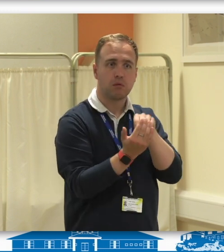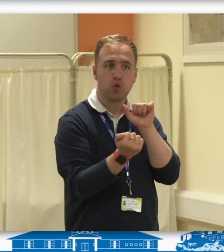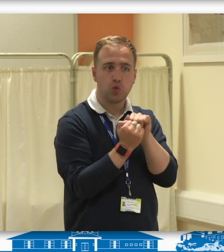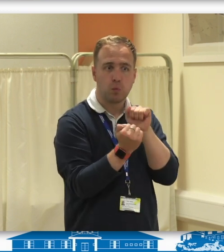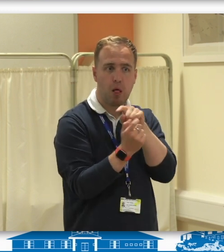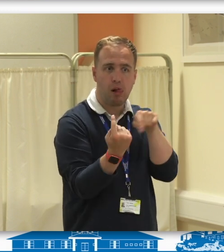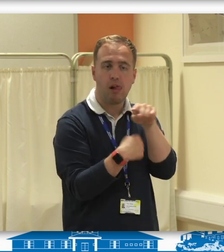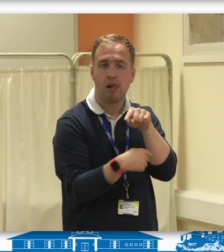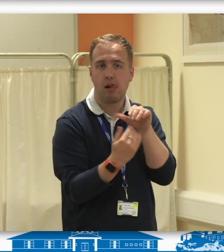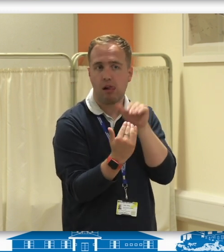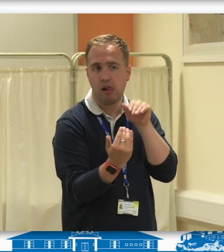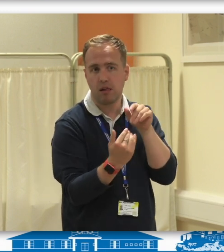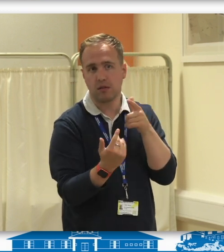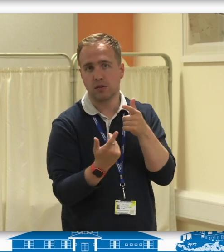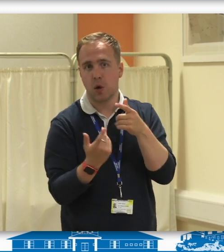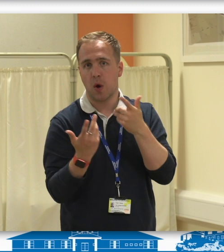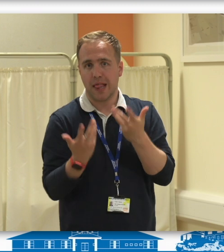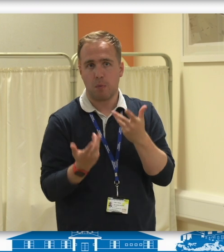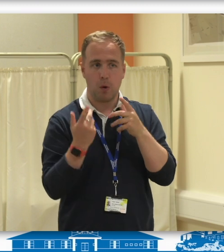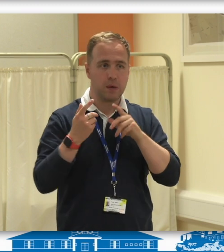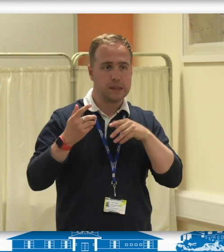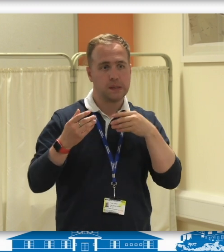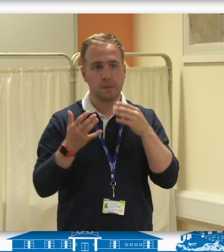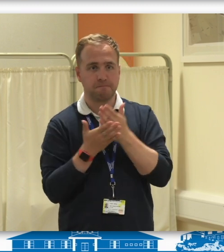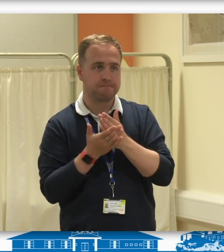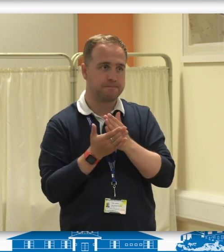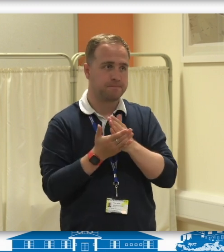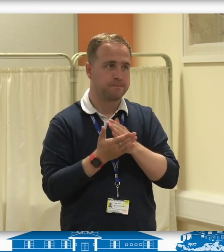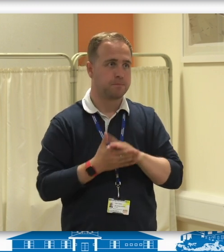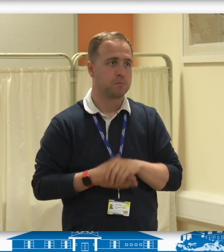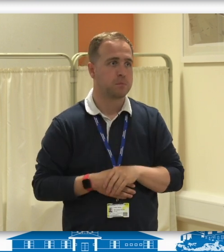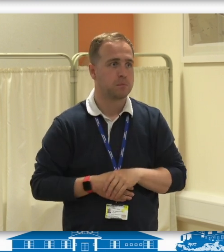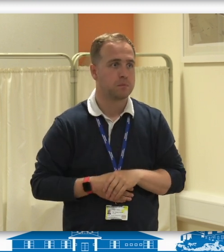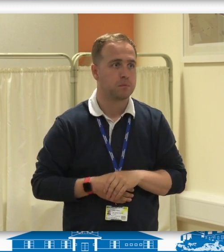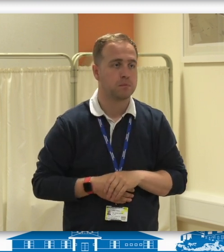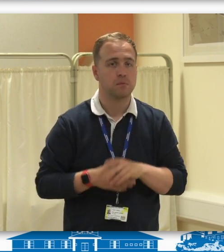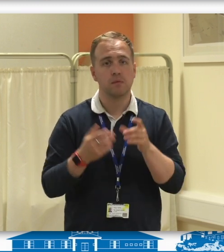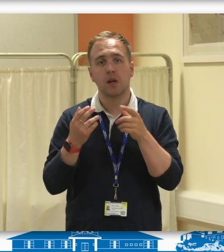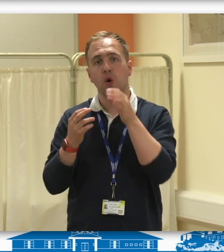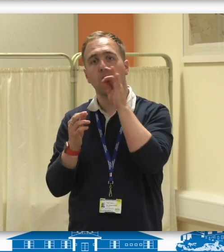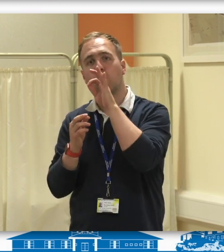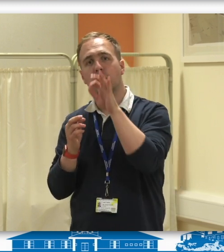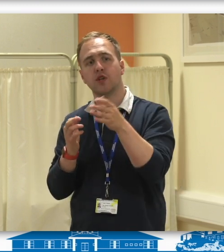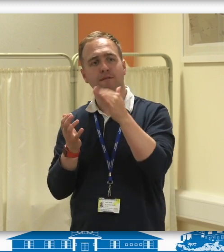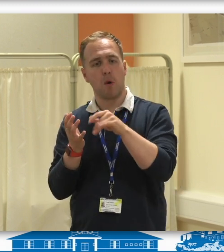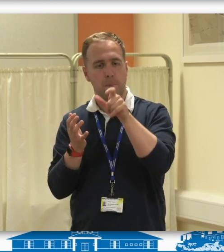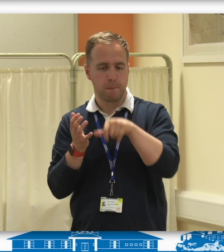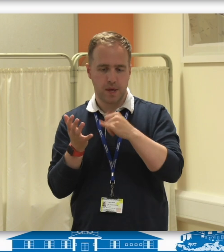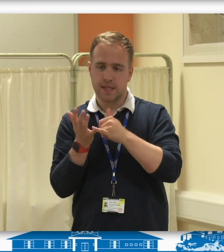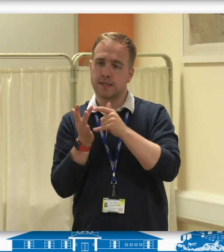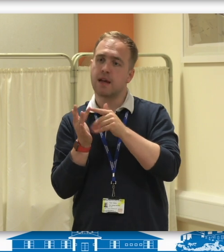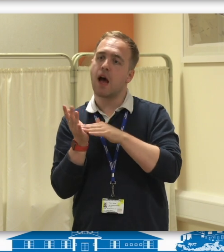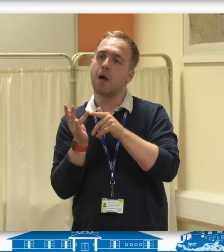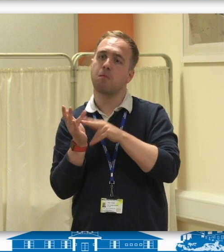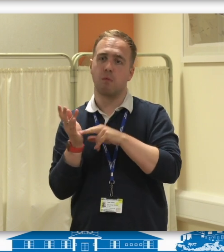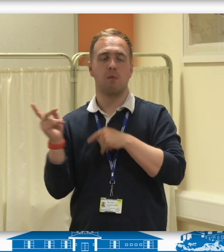So, yeah, it's in a state of flux at the minute. There's a question from Simon. I found